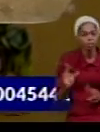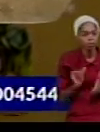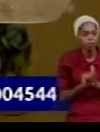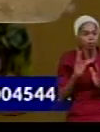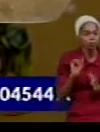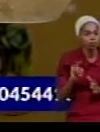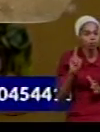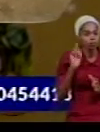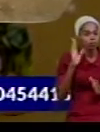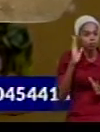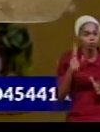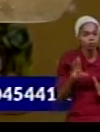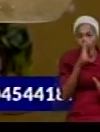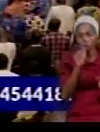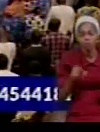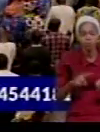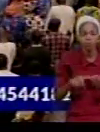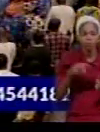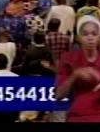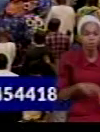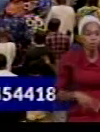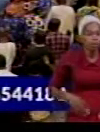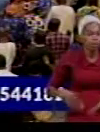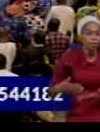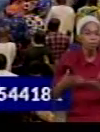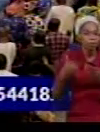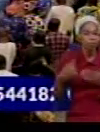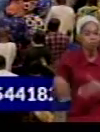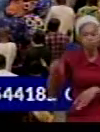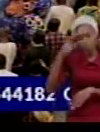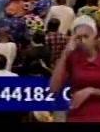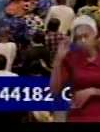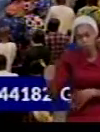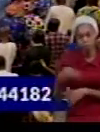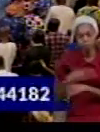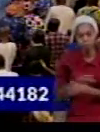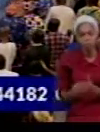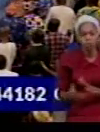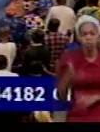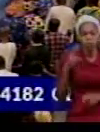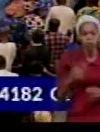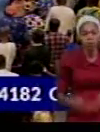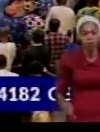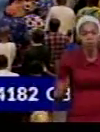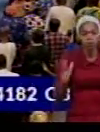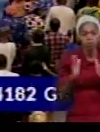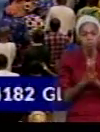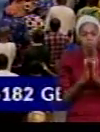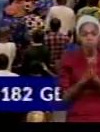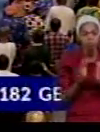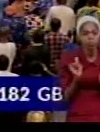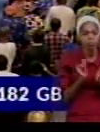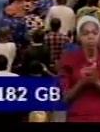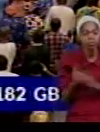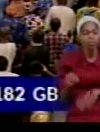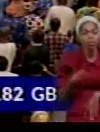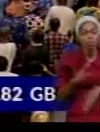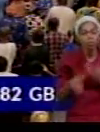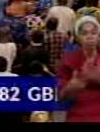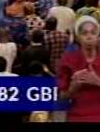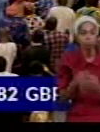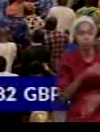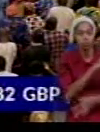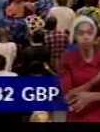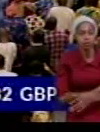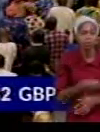him. Open your mouth and pray. The Almighty God will go before him,